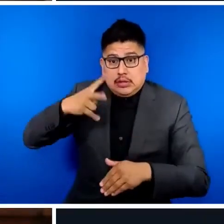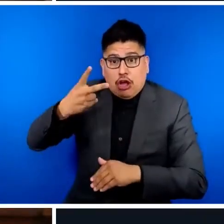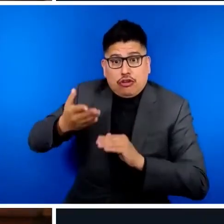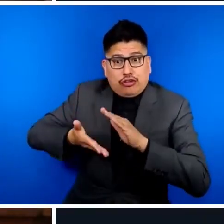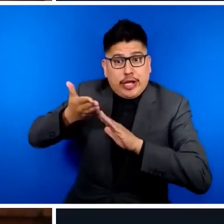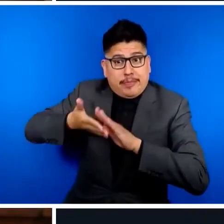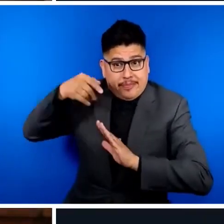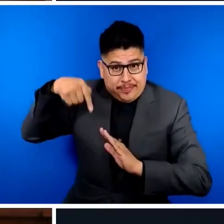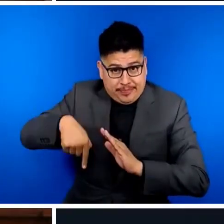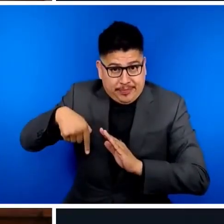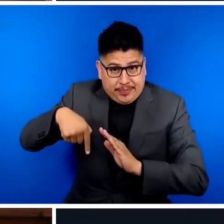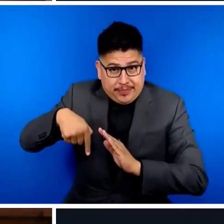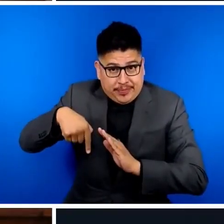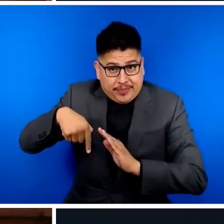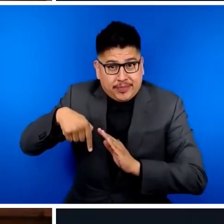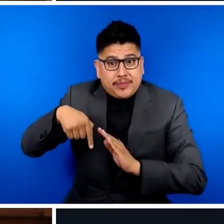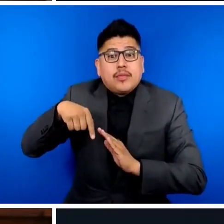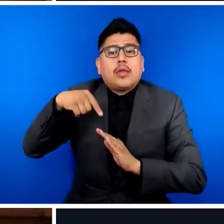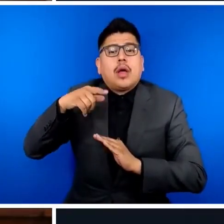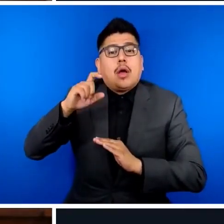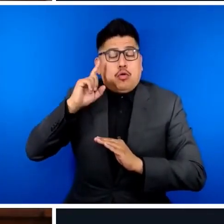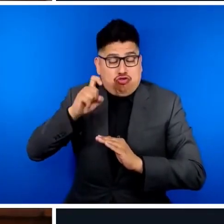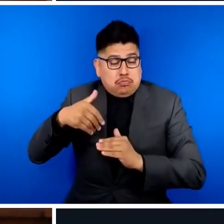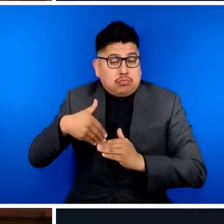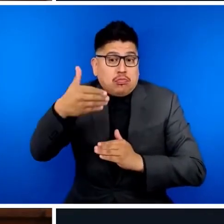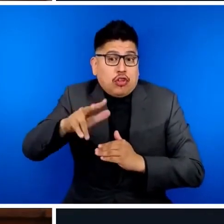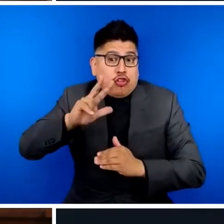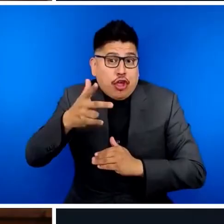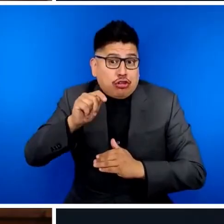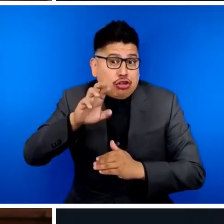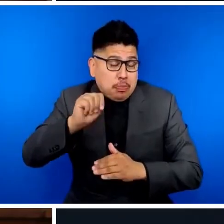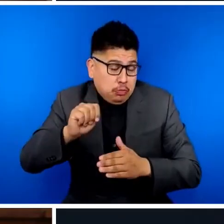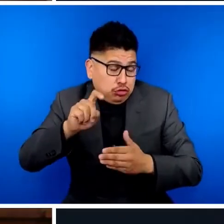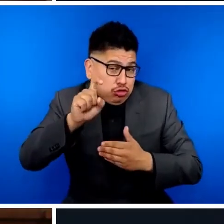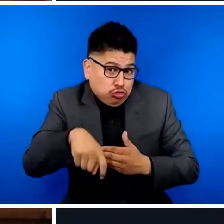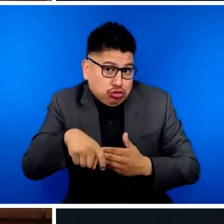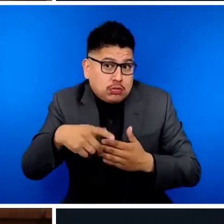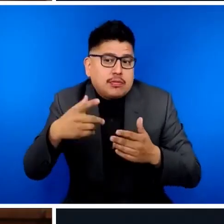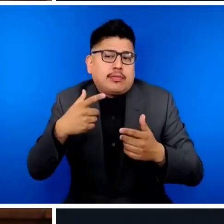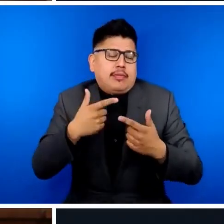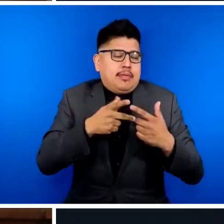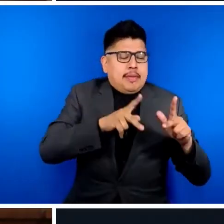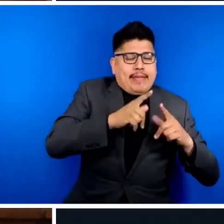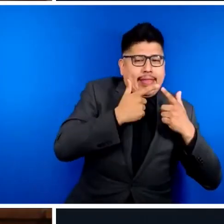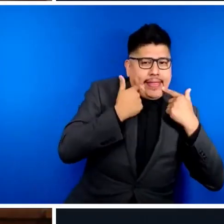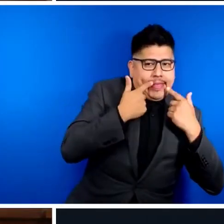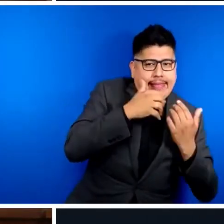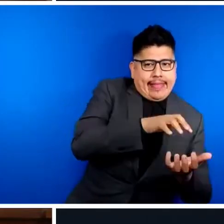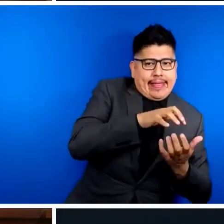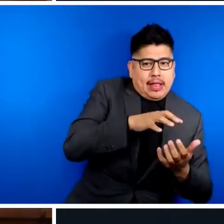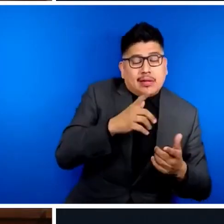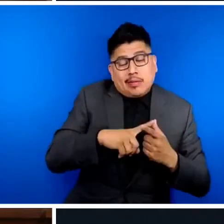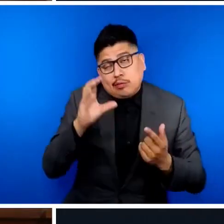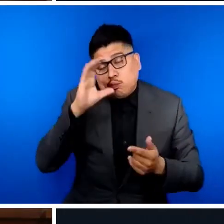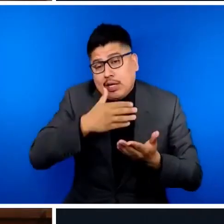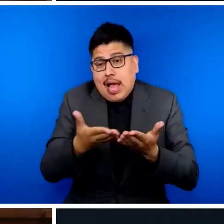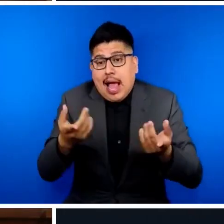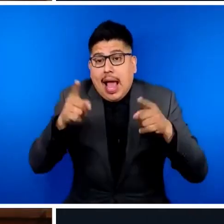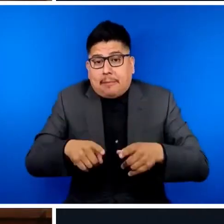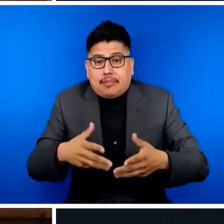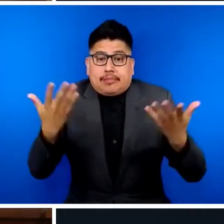should be my third term, but strange things happen. I took prescription